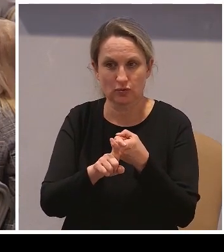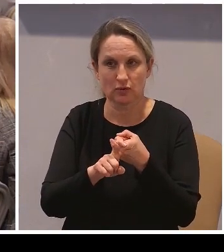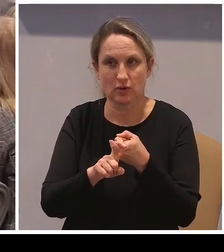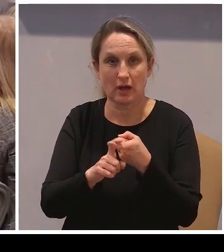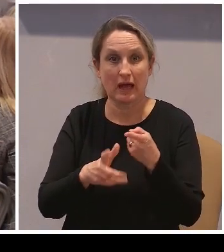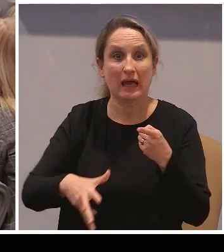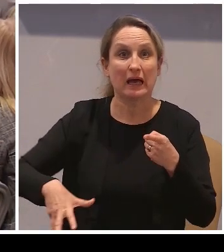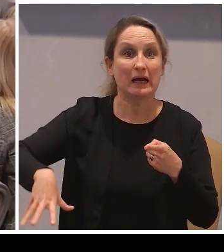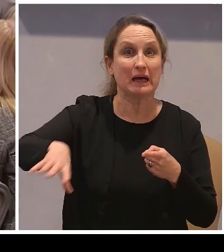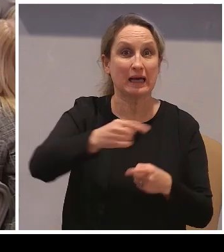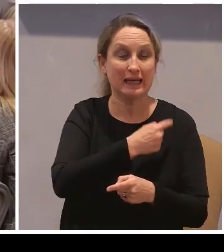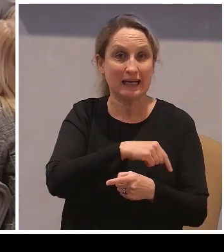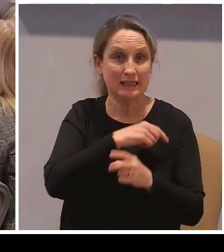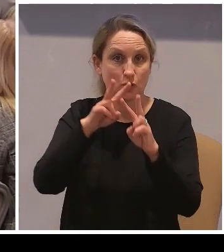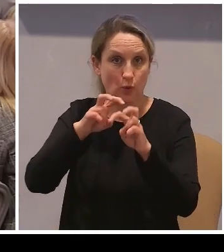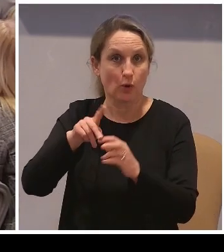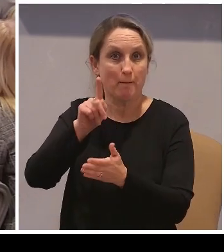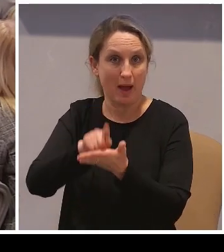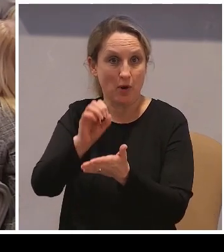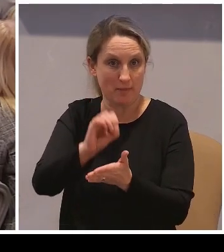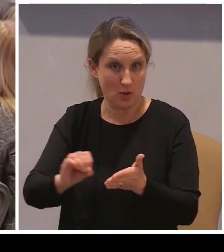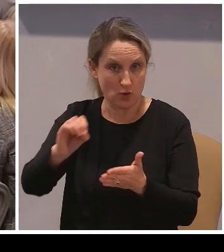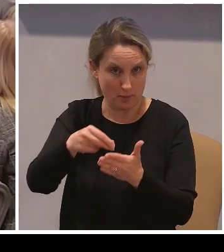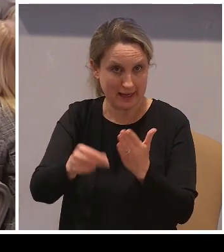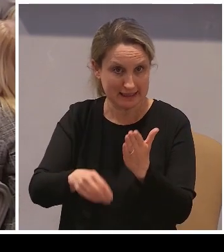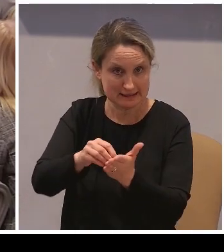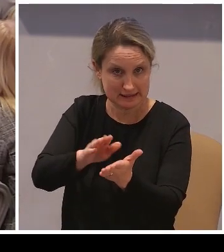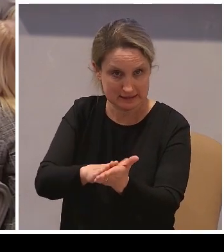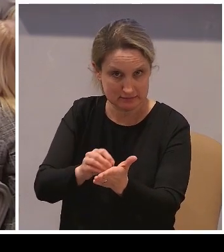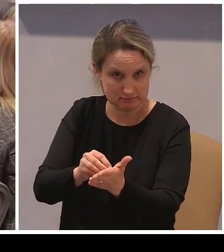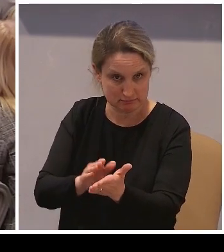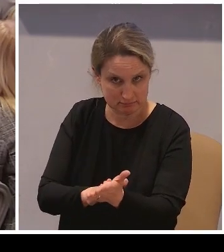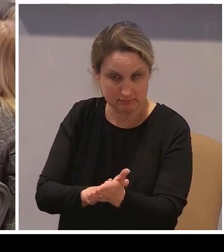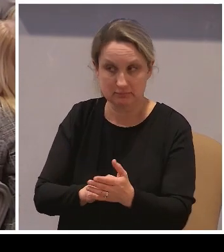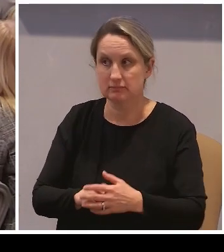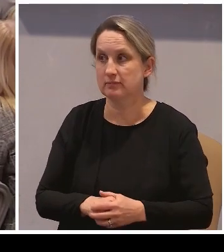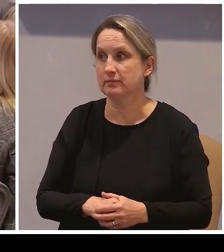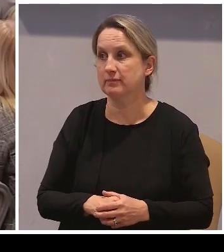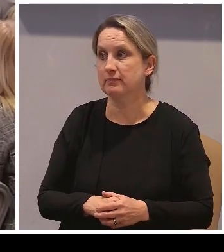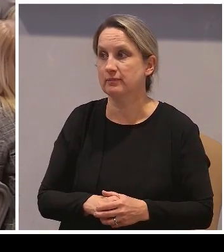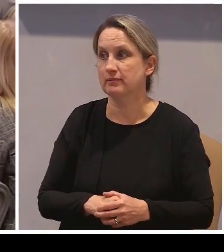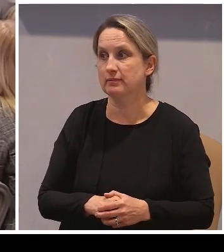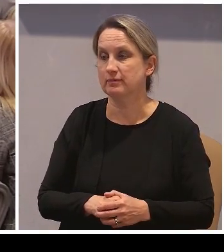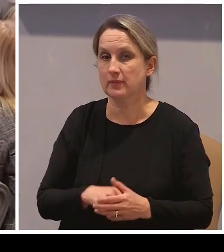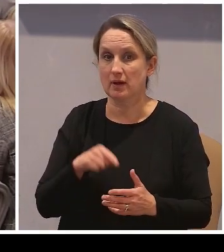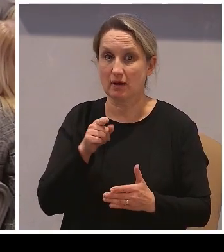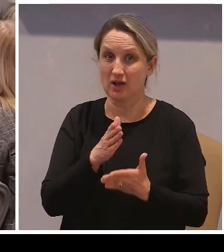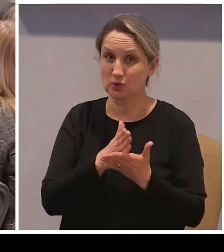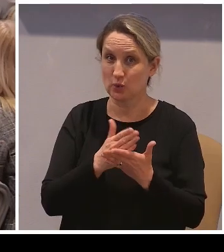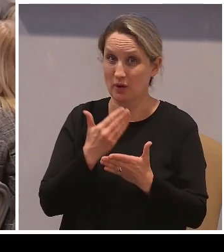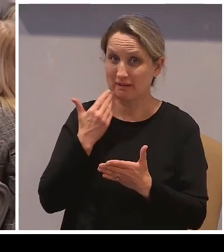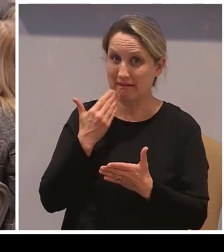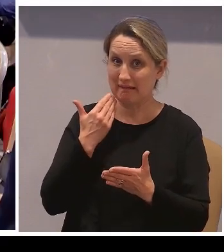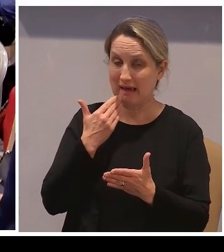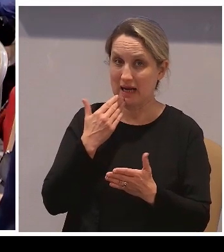European registry. So is it possible that patients know, or multi-clinicians know about the new trial that might